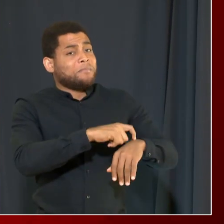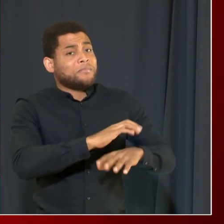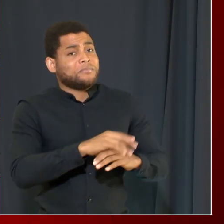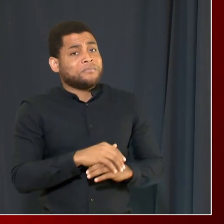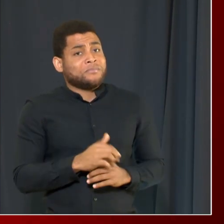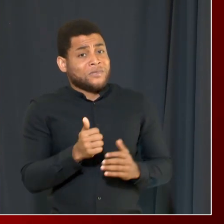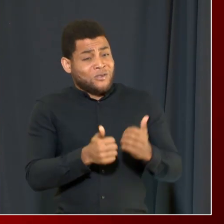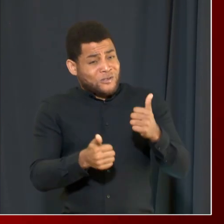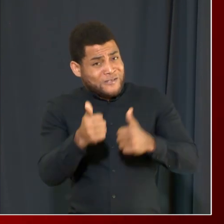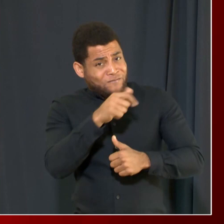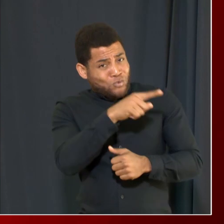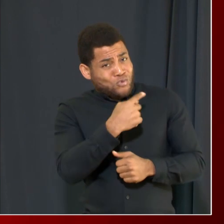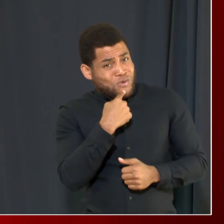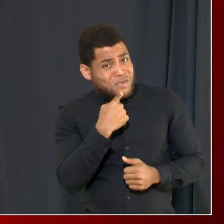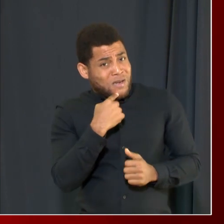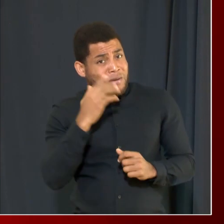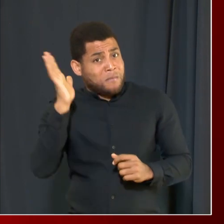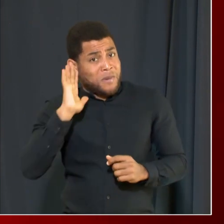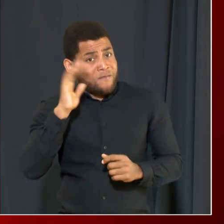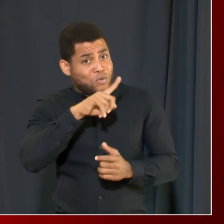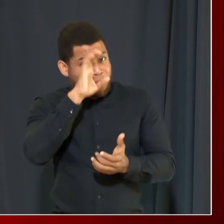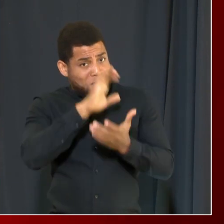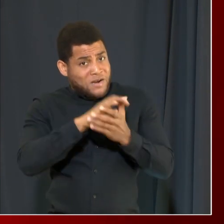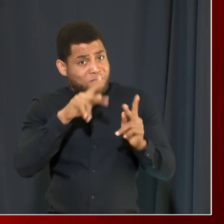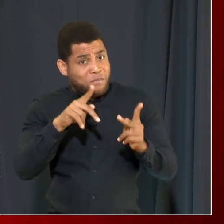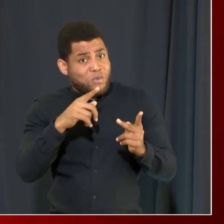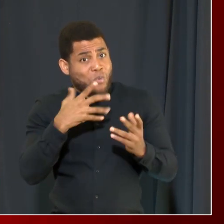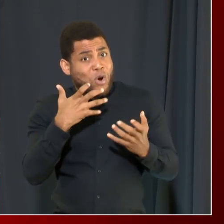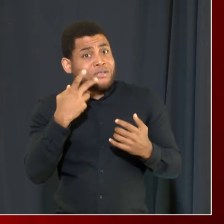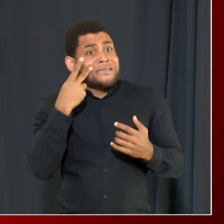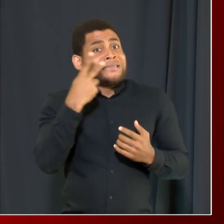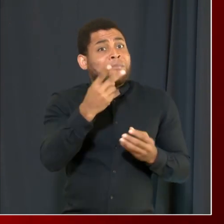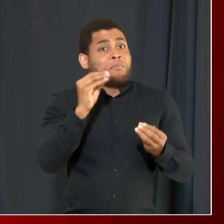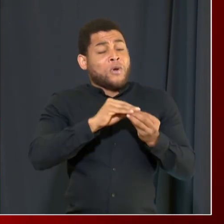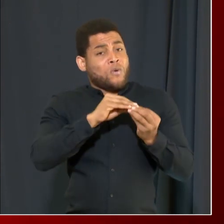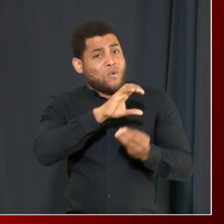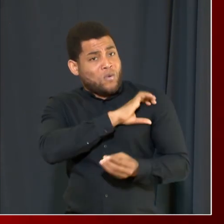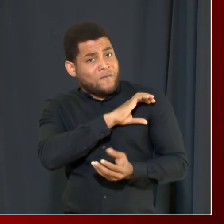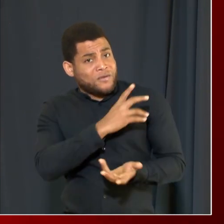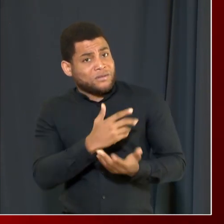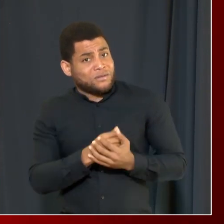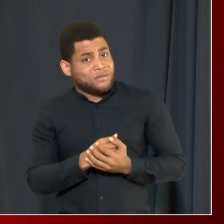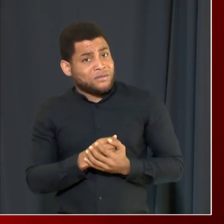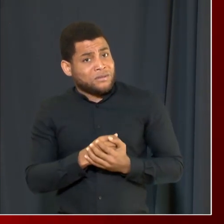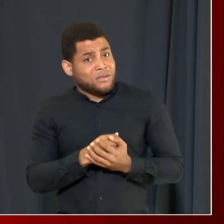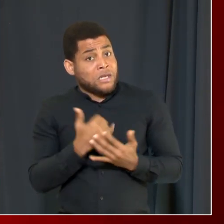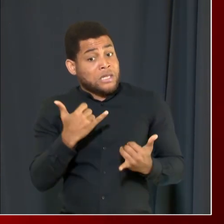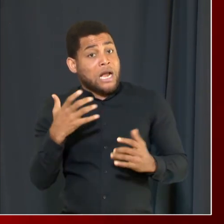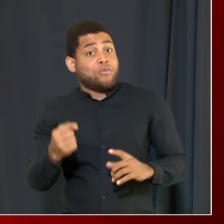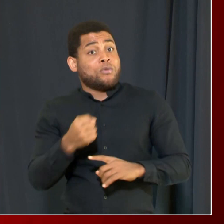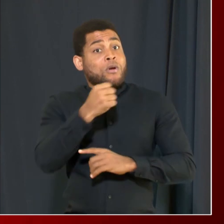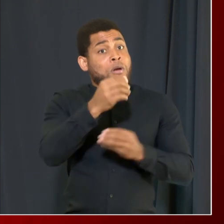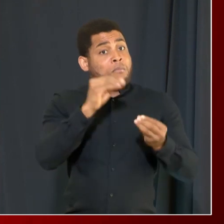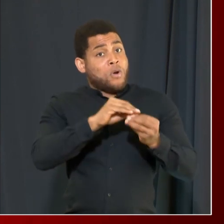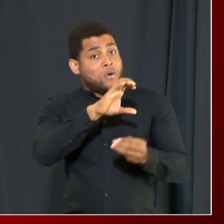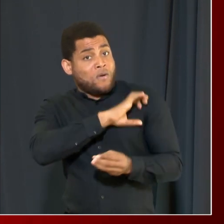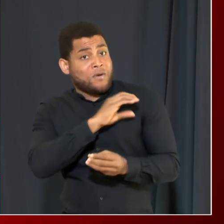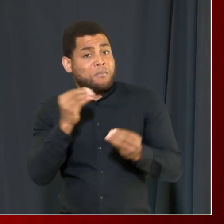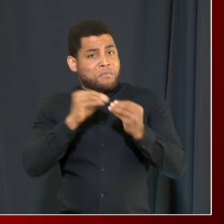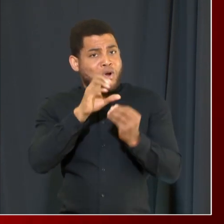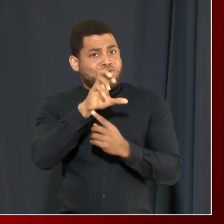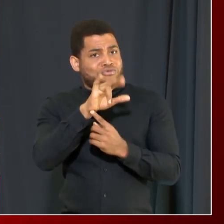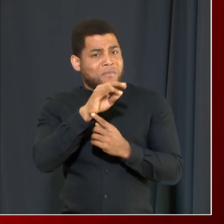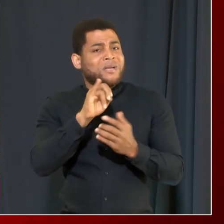that you believe that people want to see more officers. You also have said that you believe that putting more officers where there is more crime is something that's important to